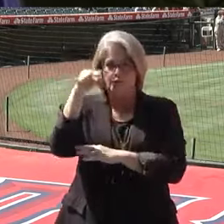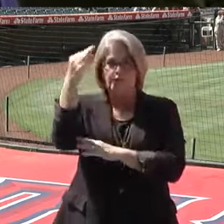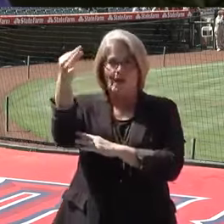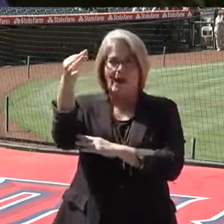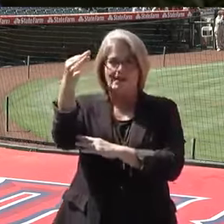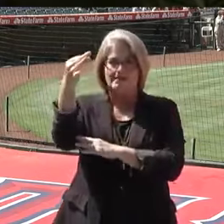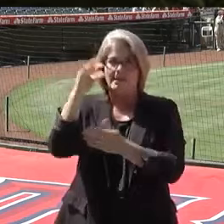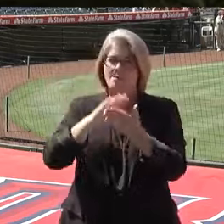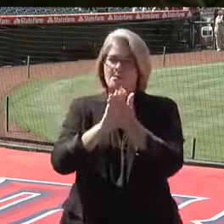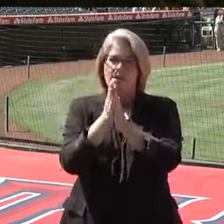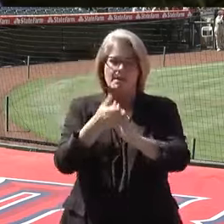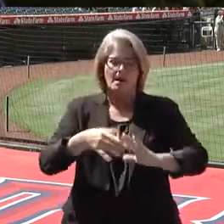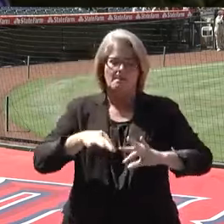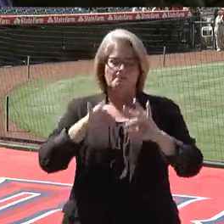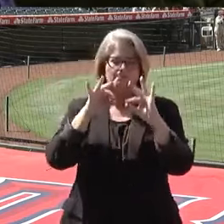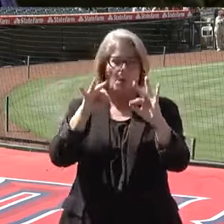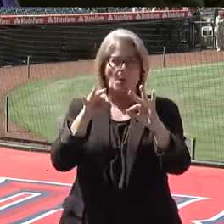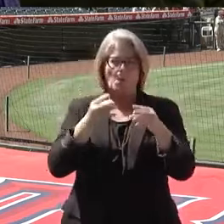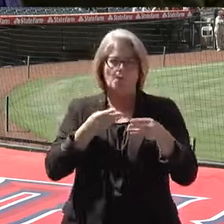in French.